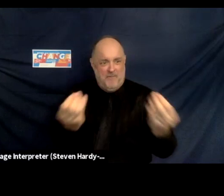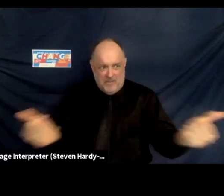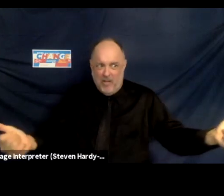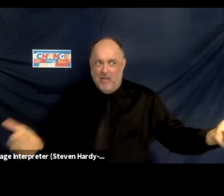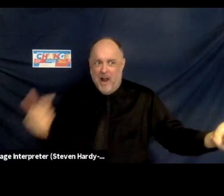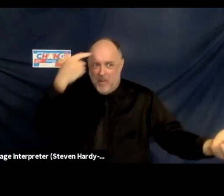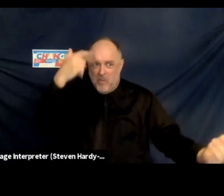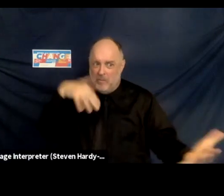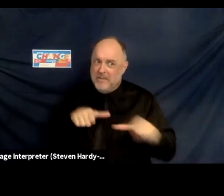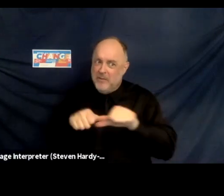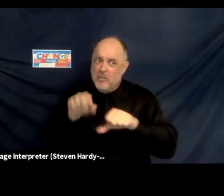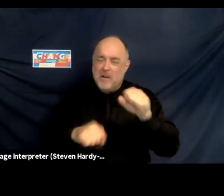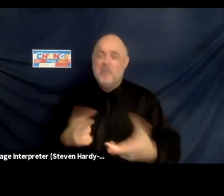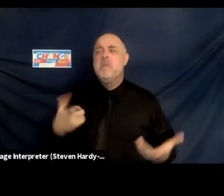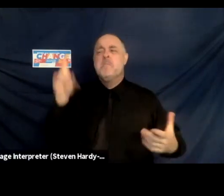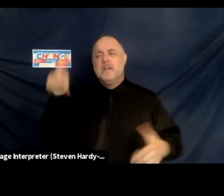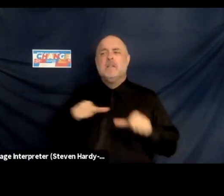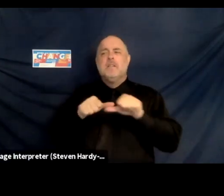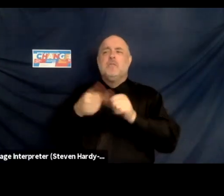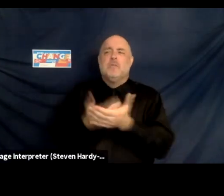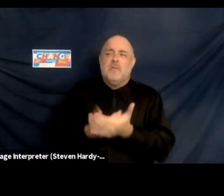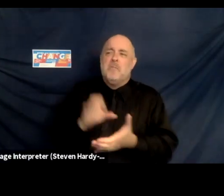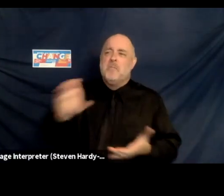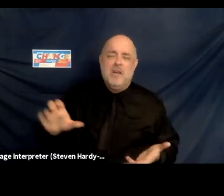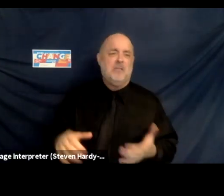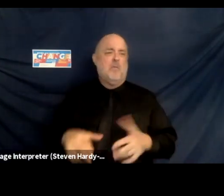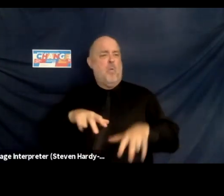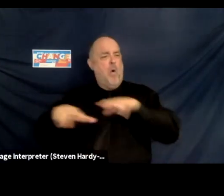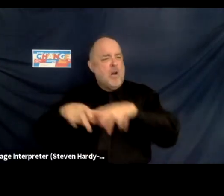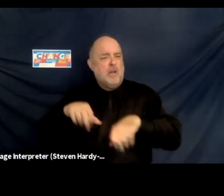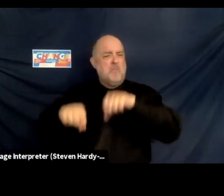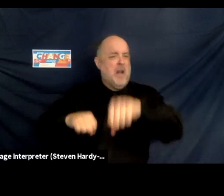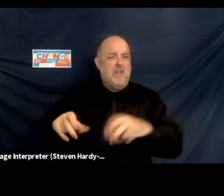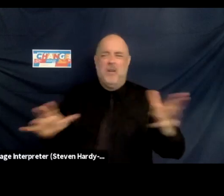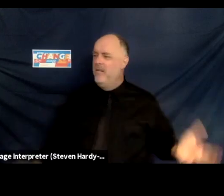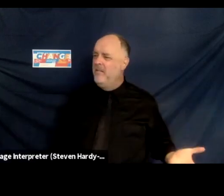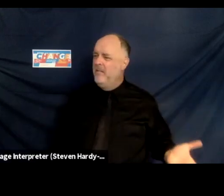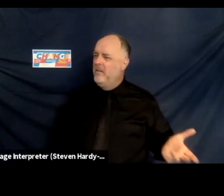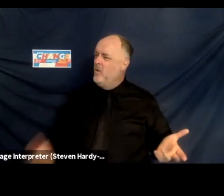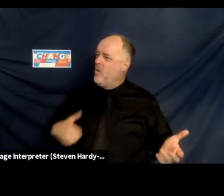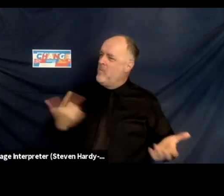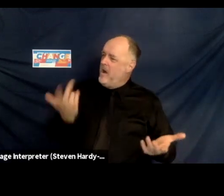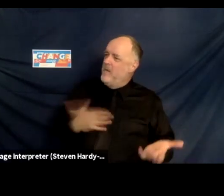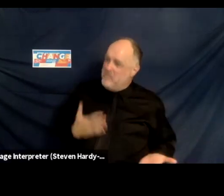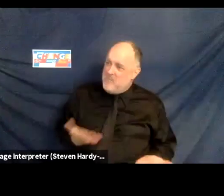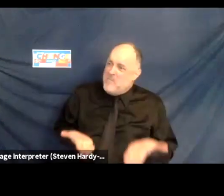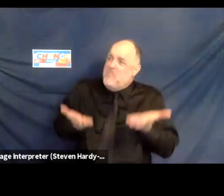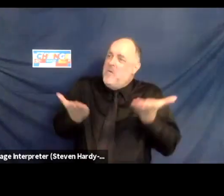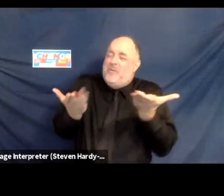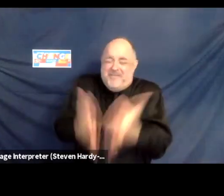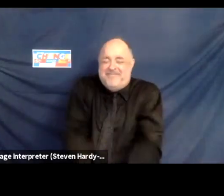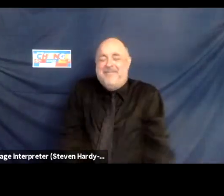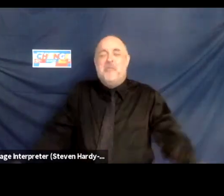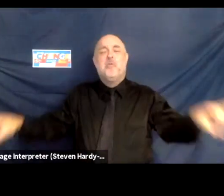continue to invest in biking and walking infrastructure, which makes one of my proposals even more critical.